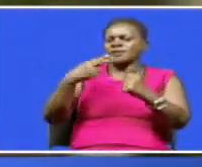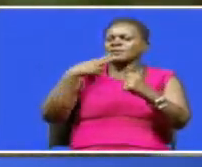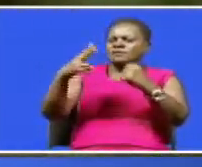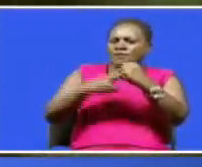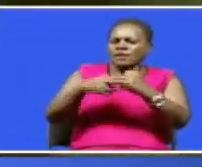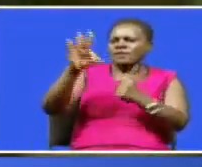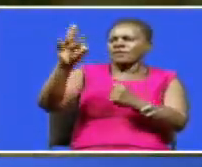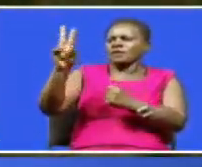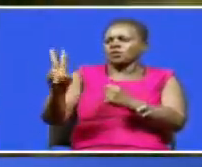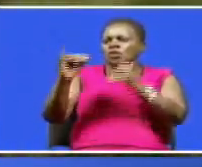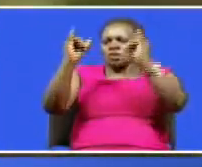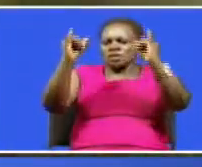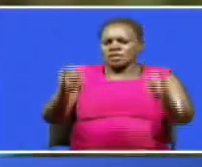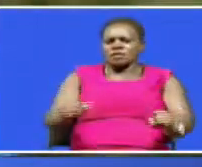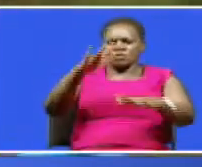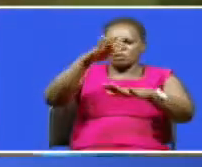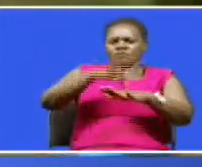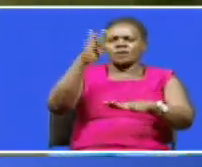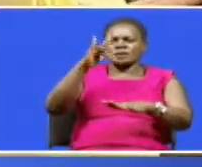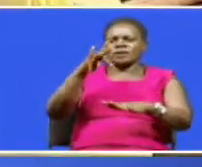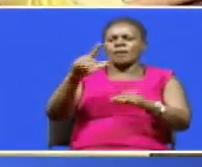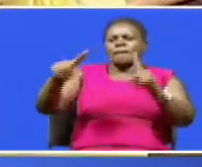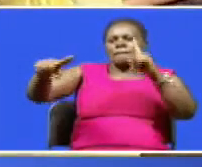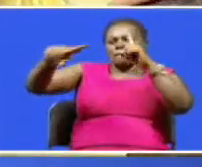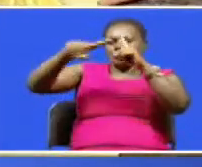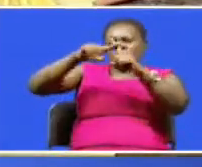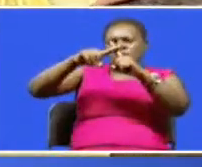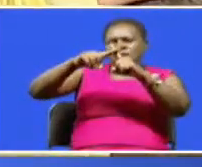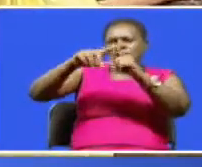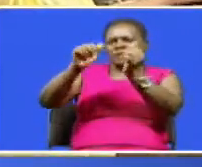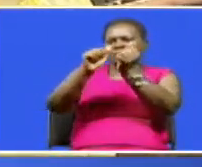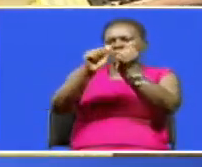7,732. The new infections reflect a positivity rate of